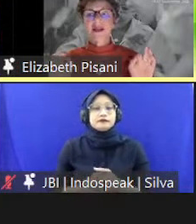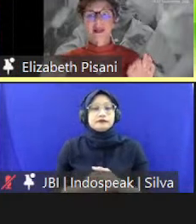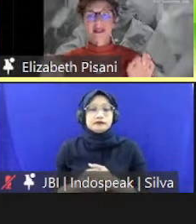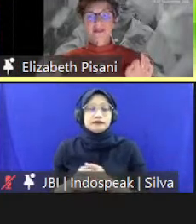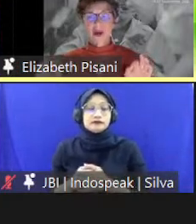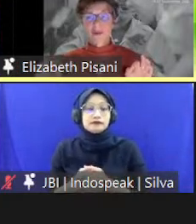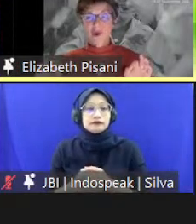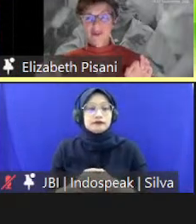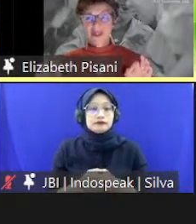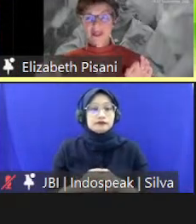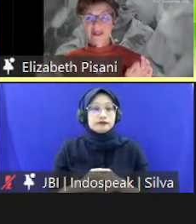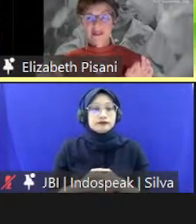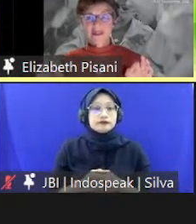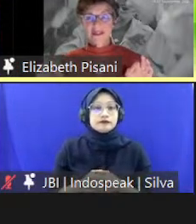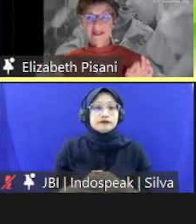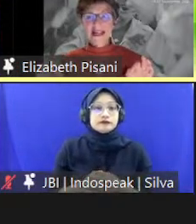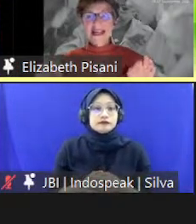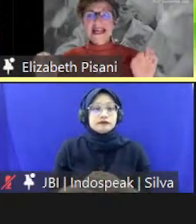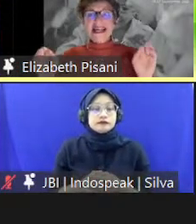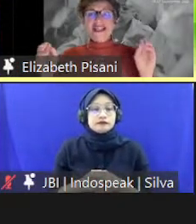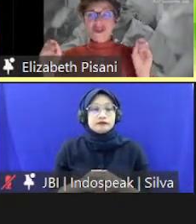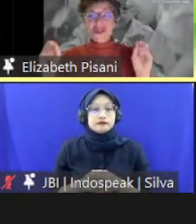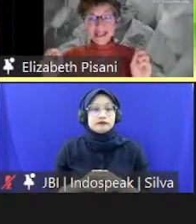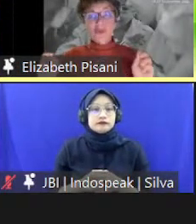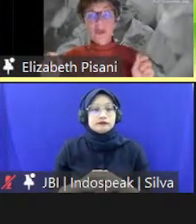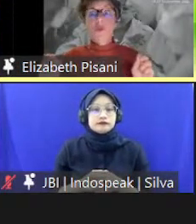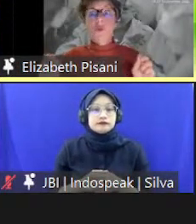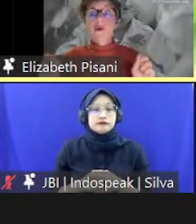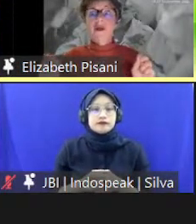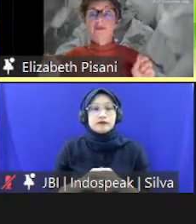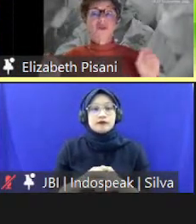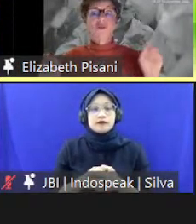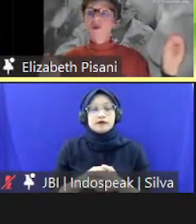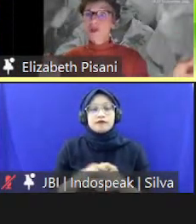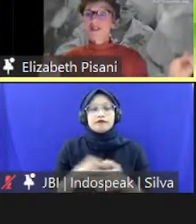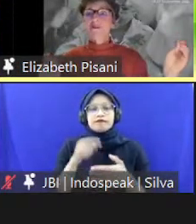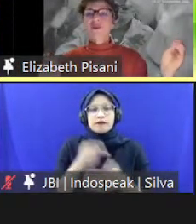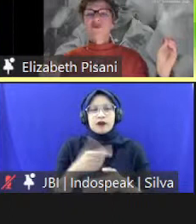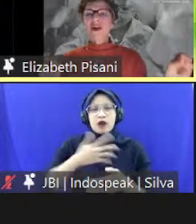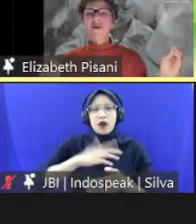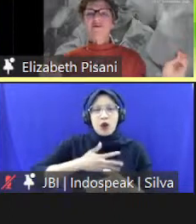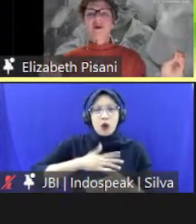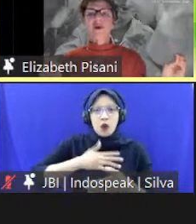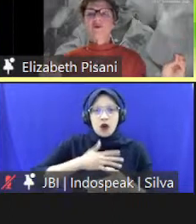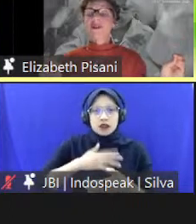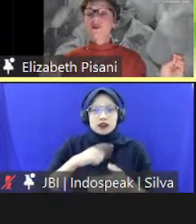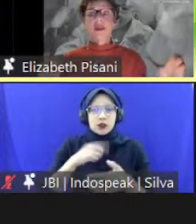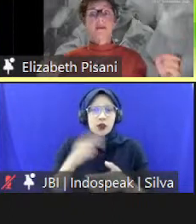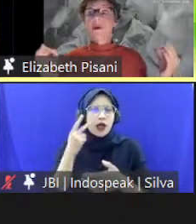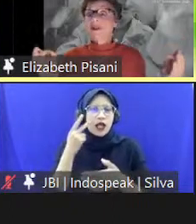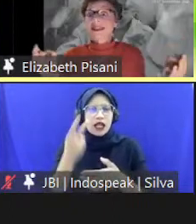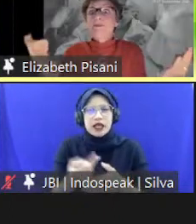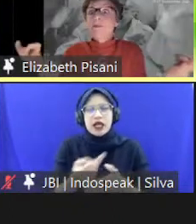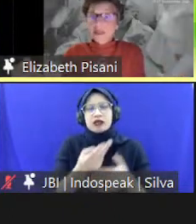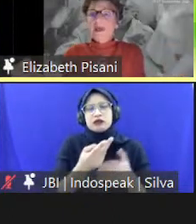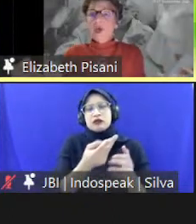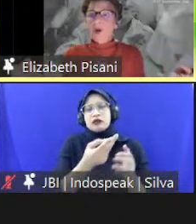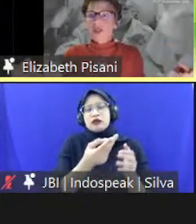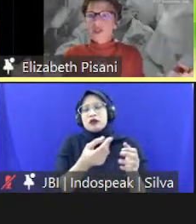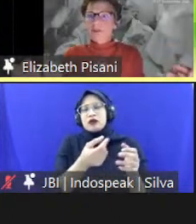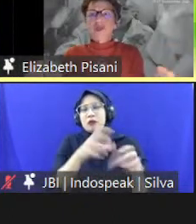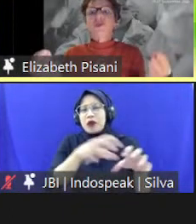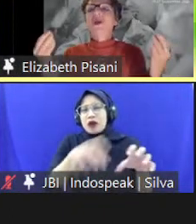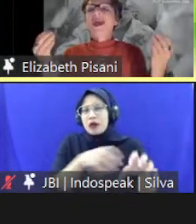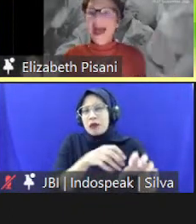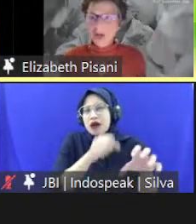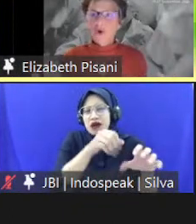tax plus fair profit. So that's a real worry, because when you look at some of those very, very low prices, you think this must be